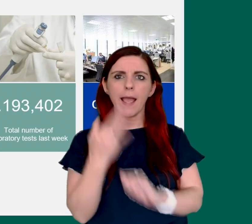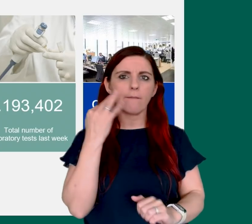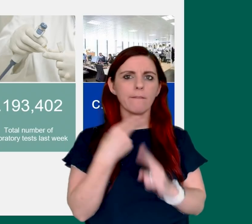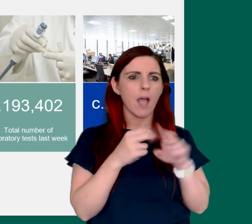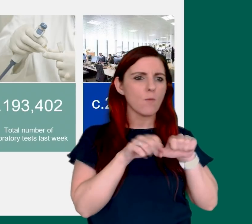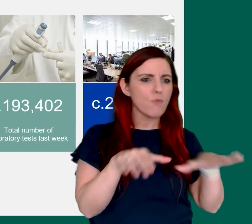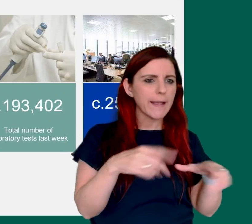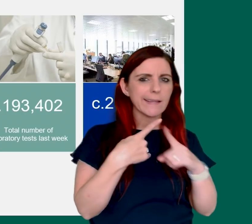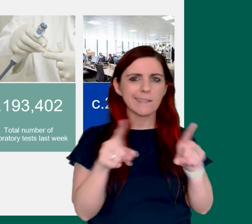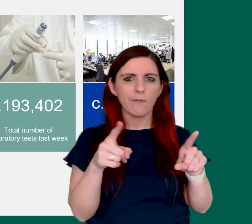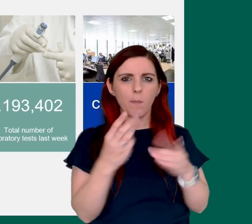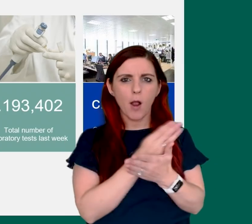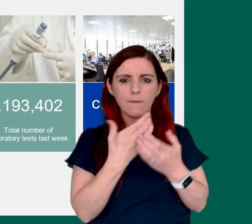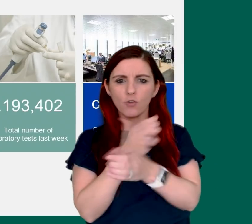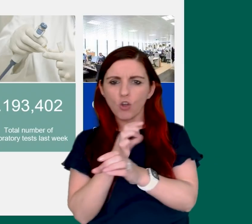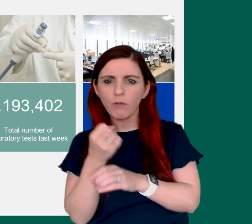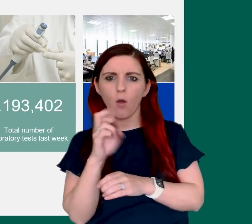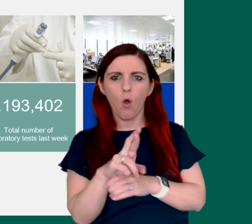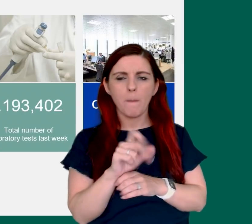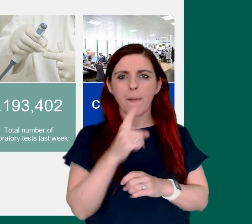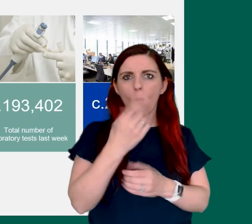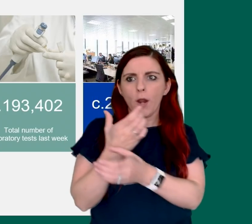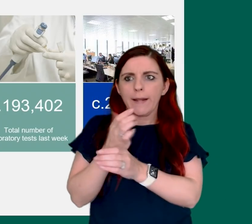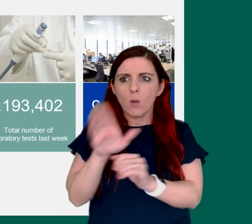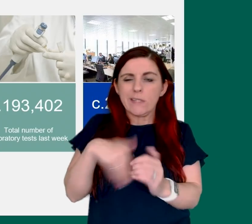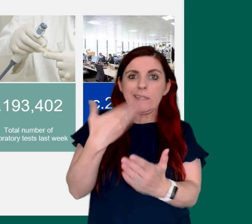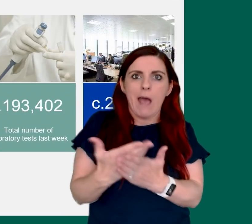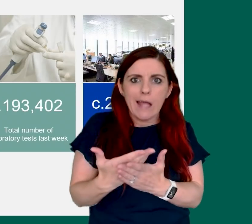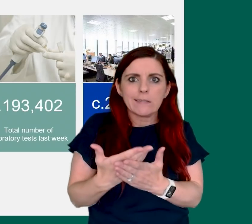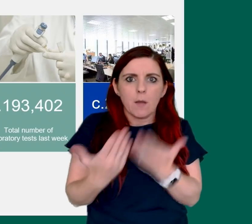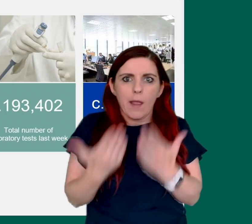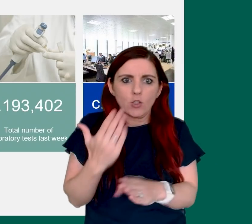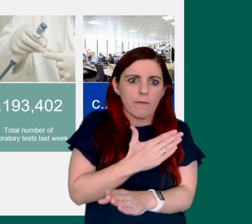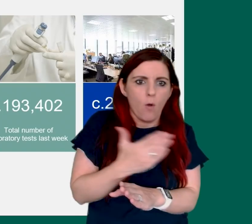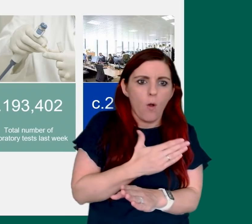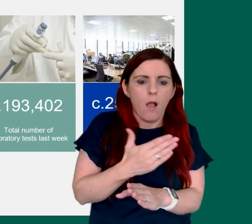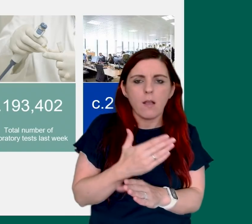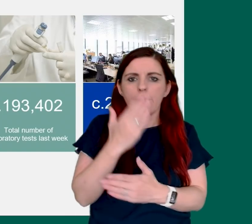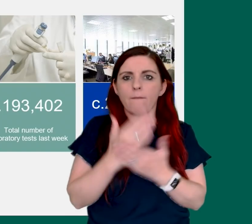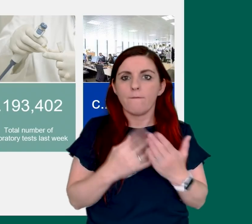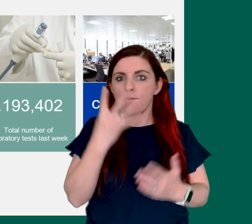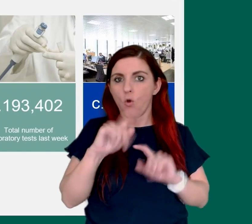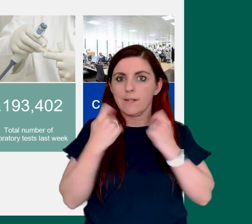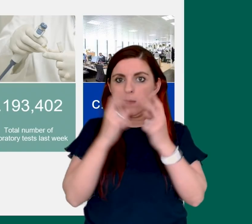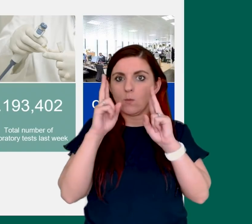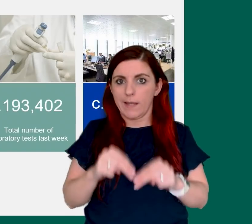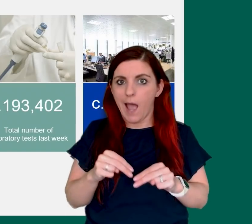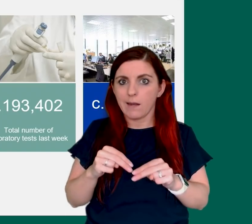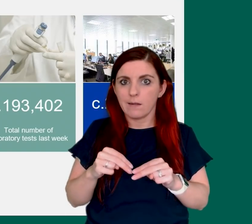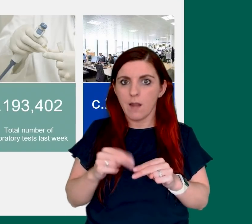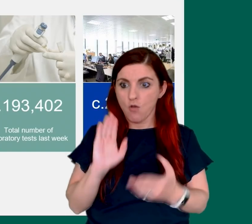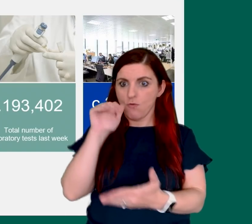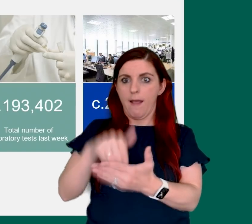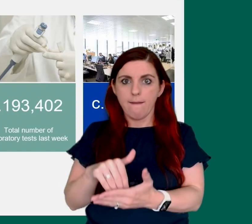parts of the country where there's demand perhaps in some counties that wasn't there previously. We have 4 of those teams at the moment, and we're going to extend those teams over the coming